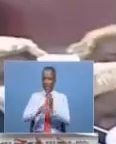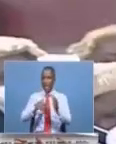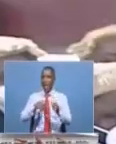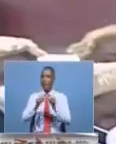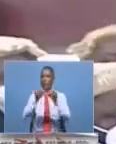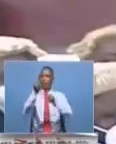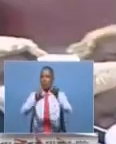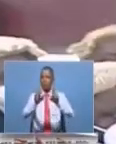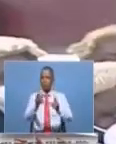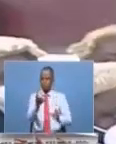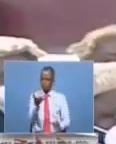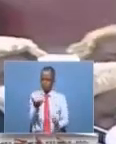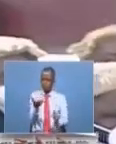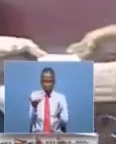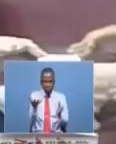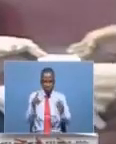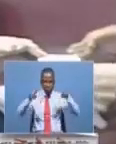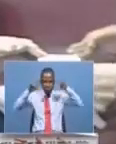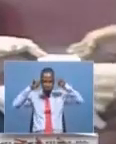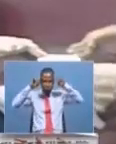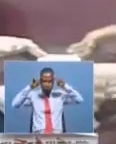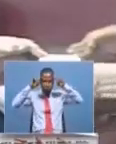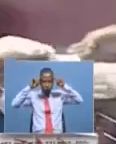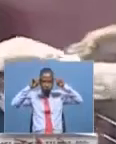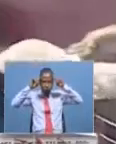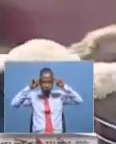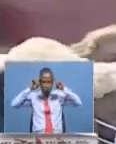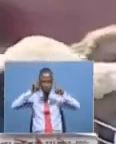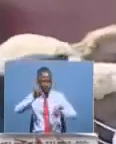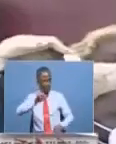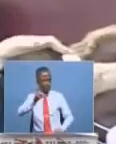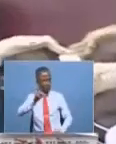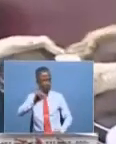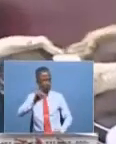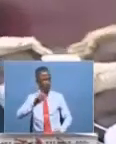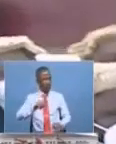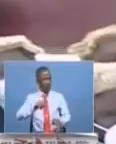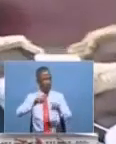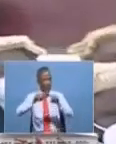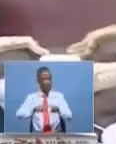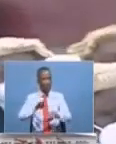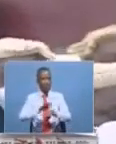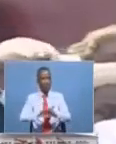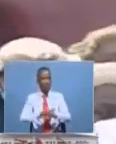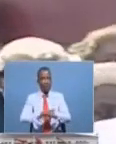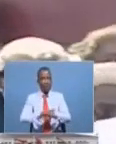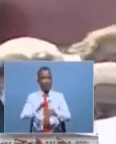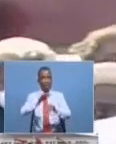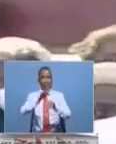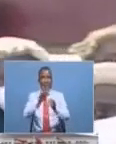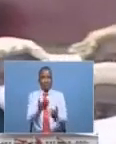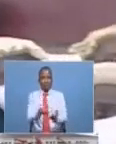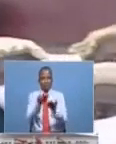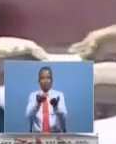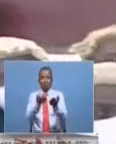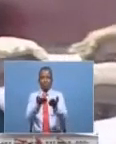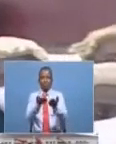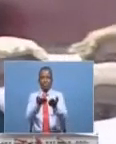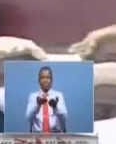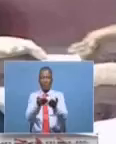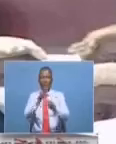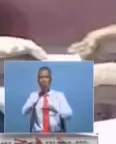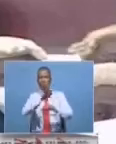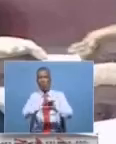lords, it's our submission that reliance which is being placed on section